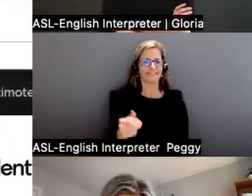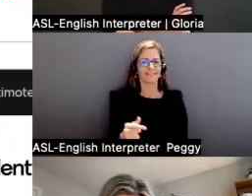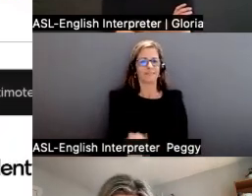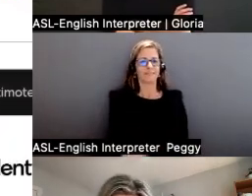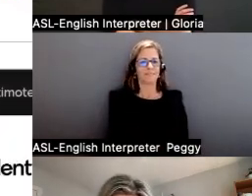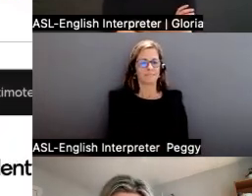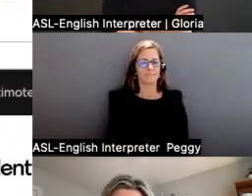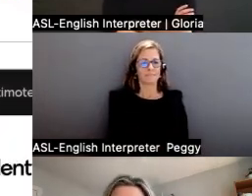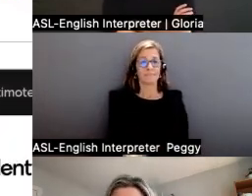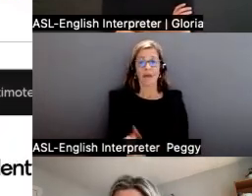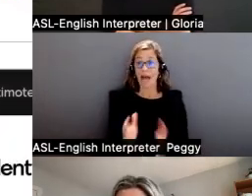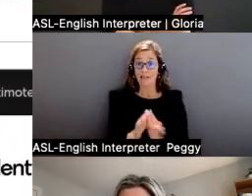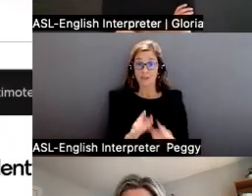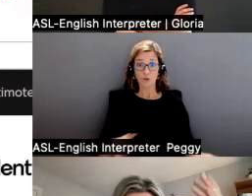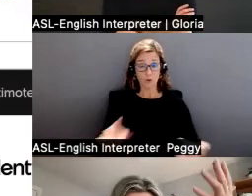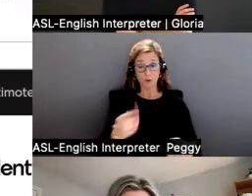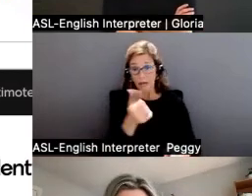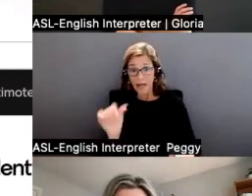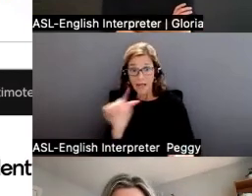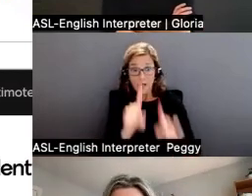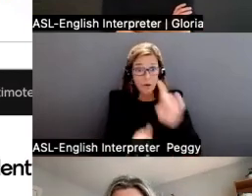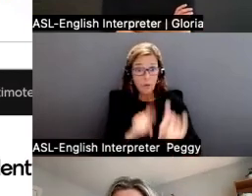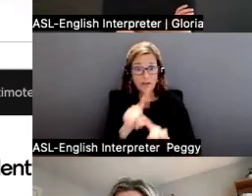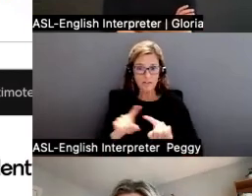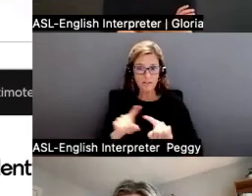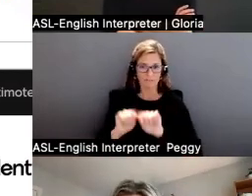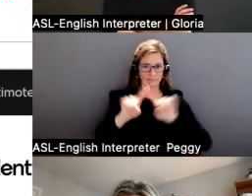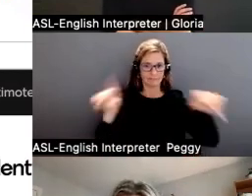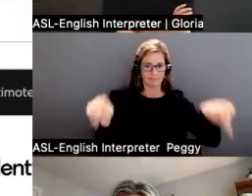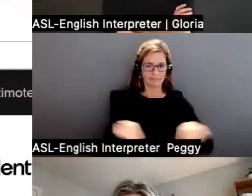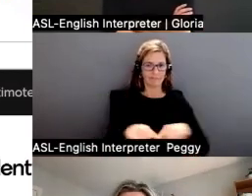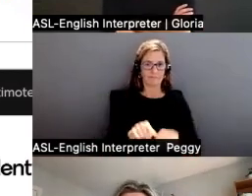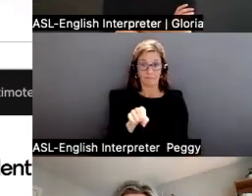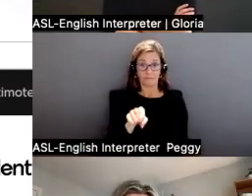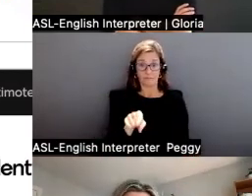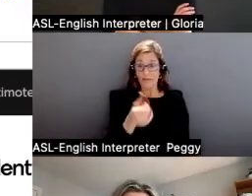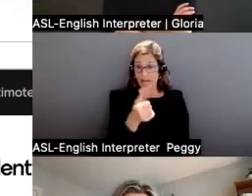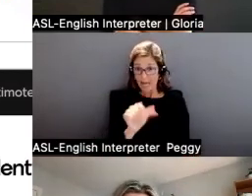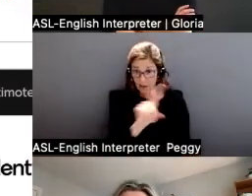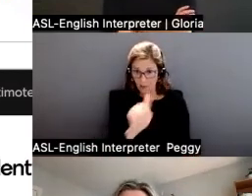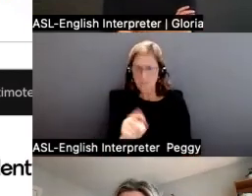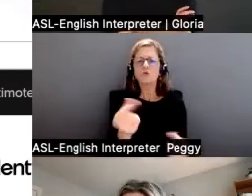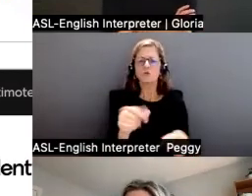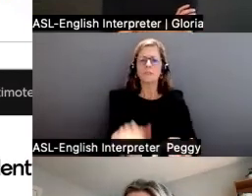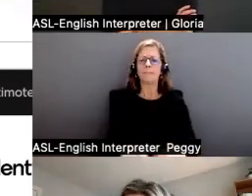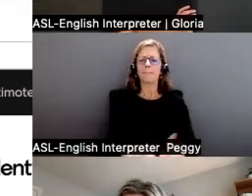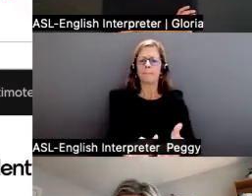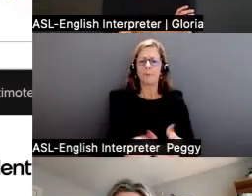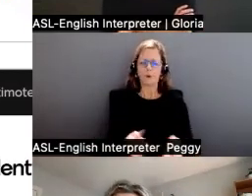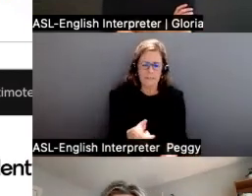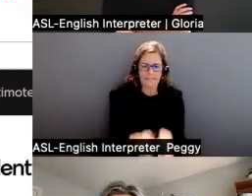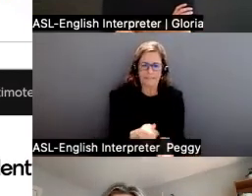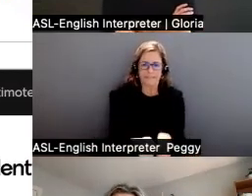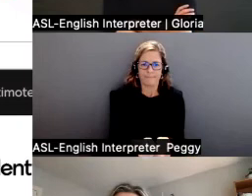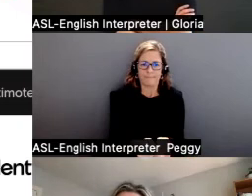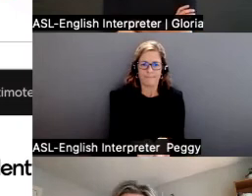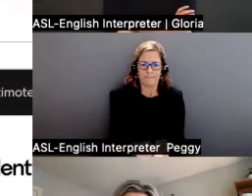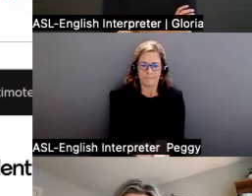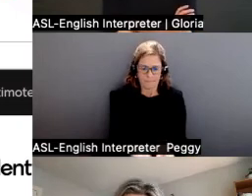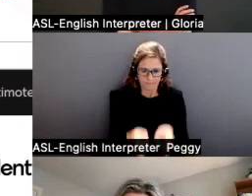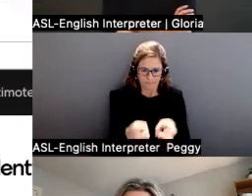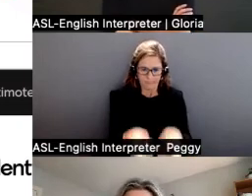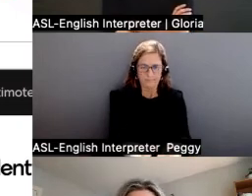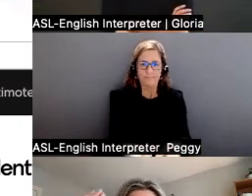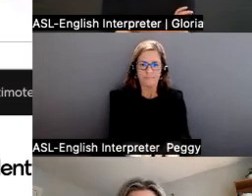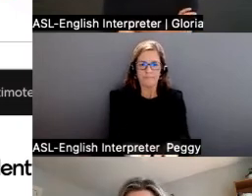had questions, I could say, here's a slide for you to ask the questions. Post them in here as I'm going through my slides. And when I